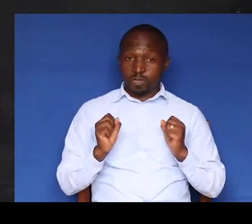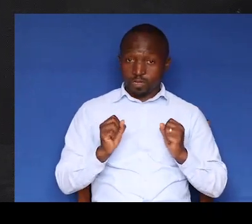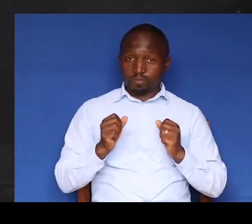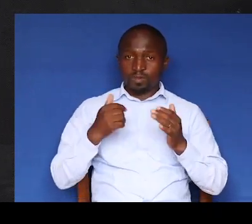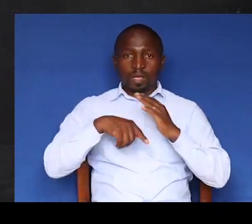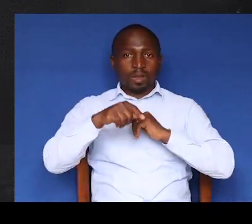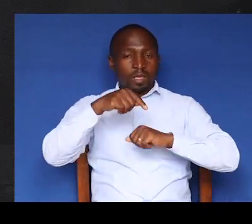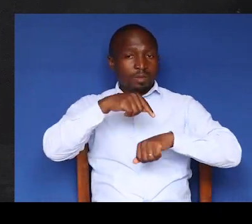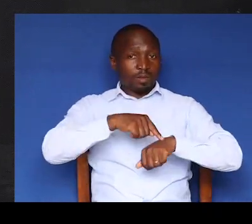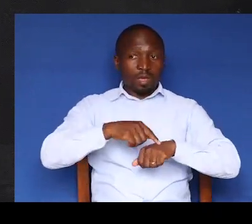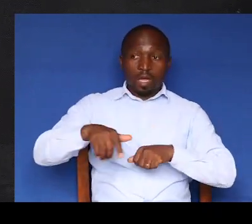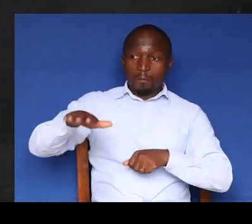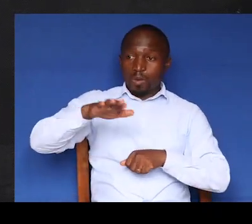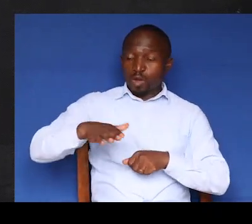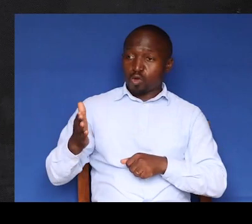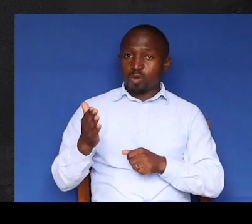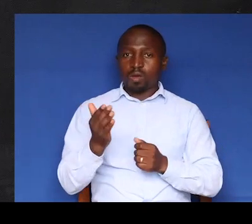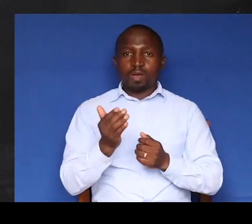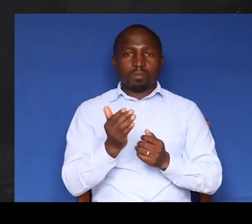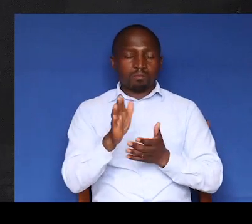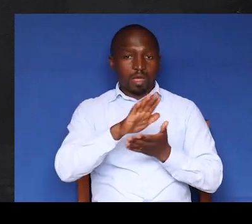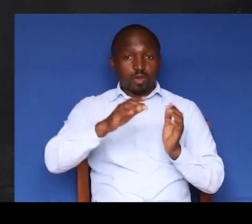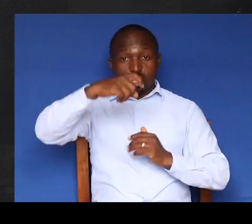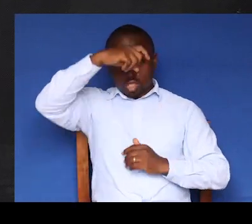in areas under temperate climate,